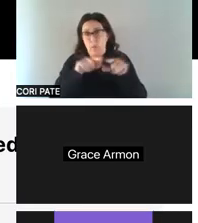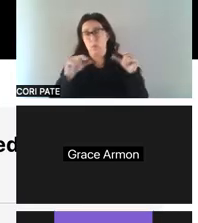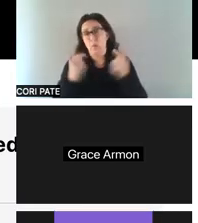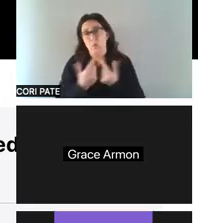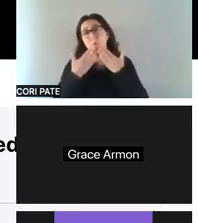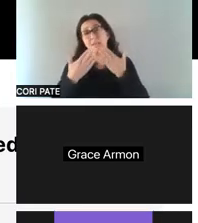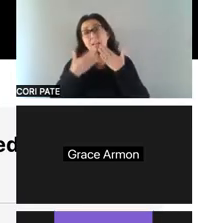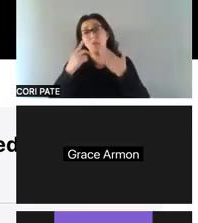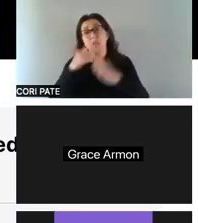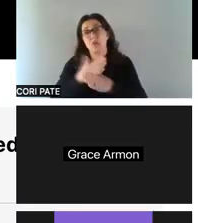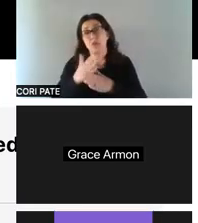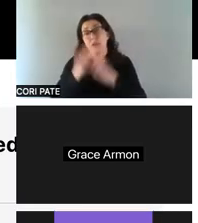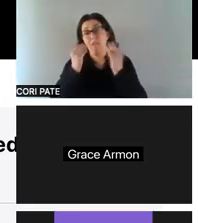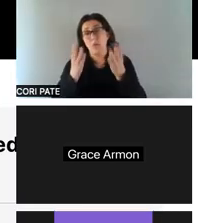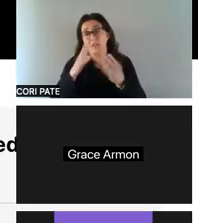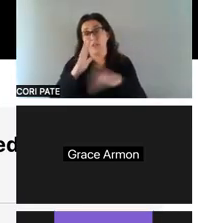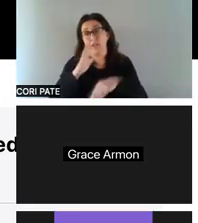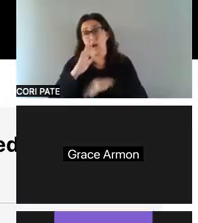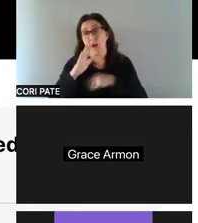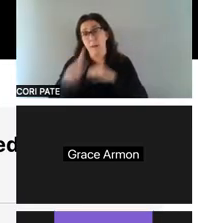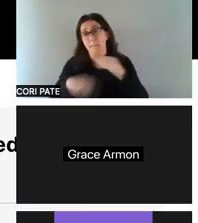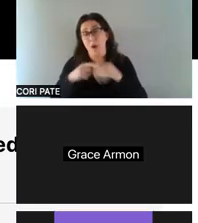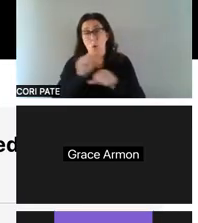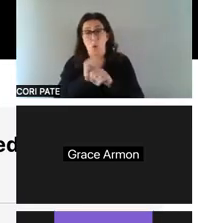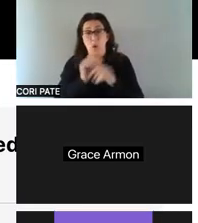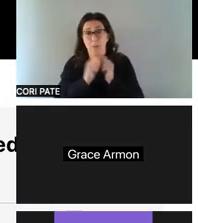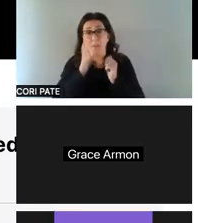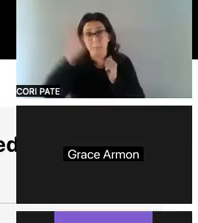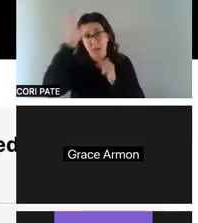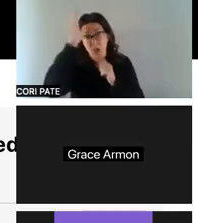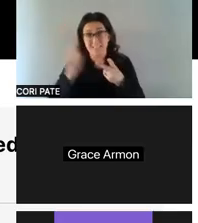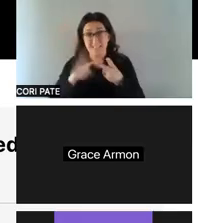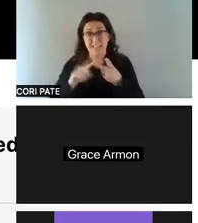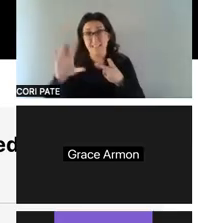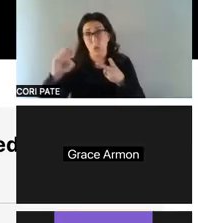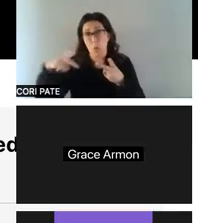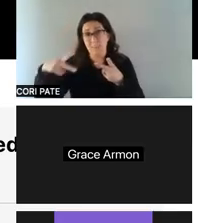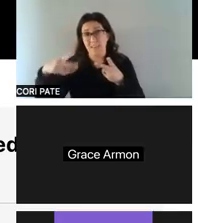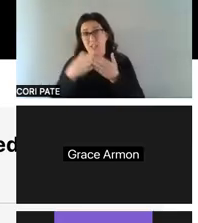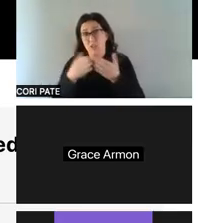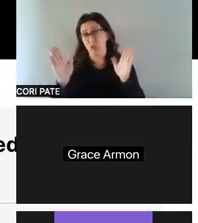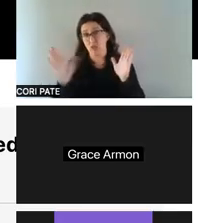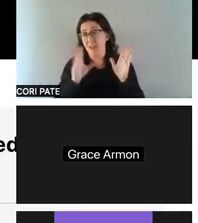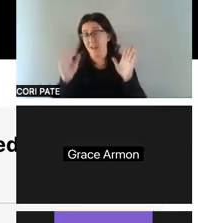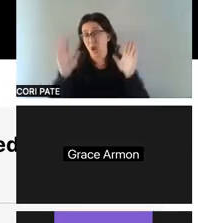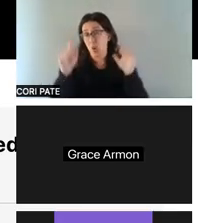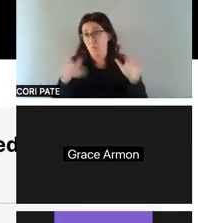sharing your information on working with parents and also sharing information on the COP in general. And I hope you